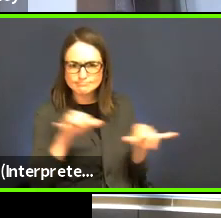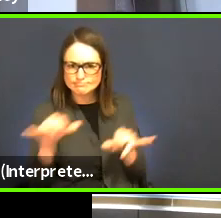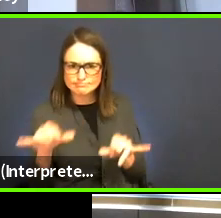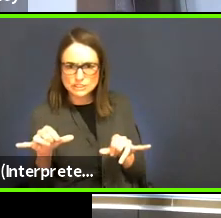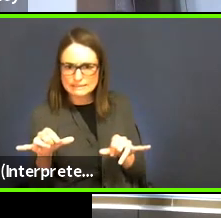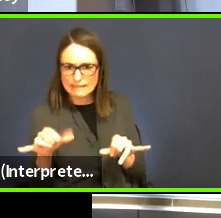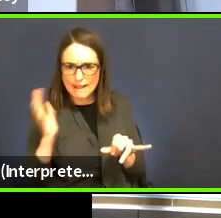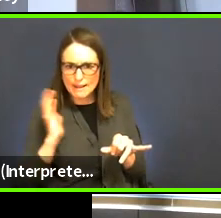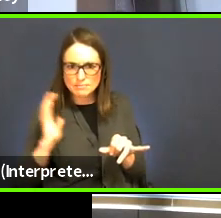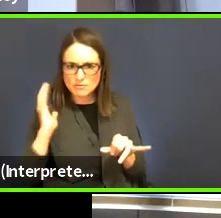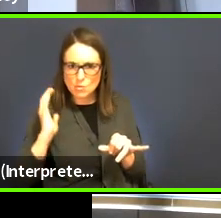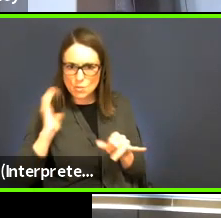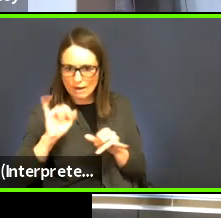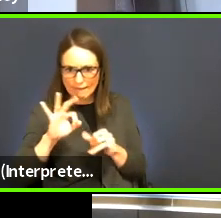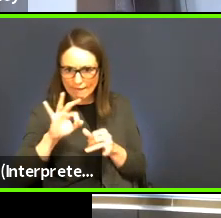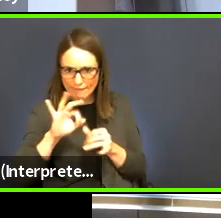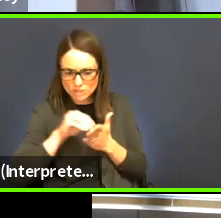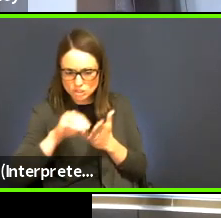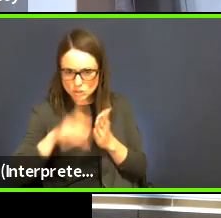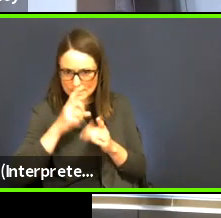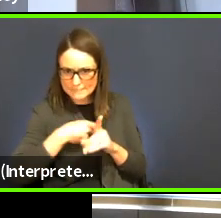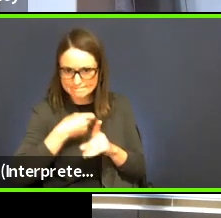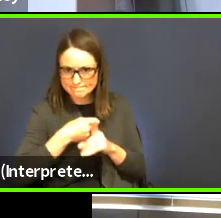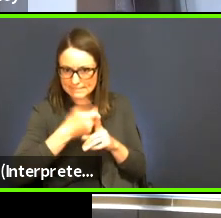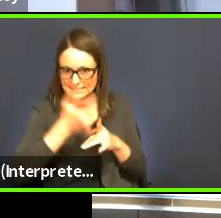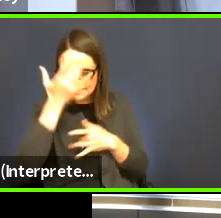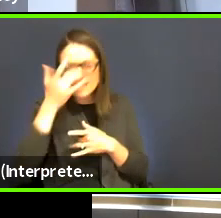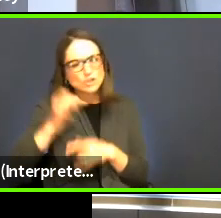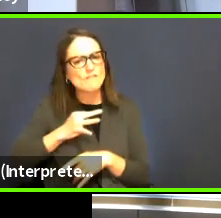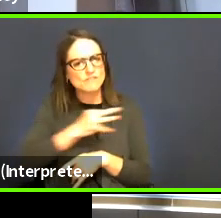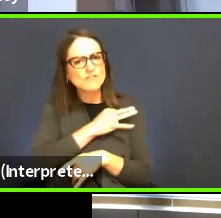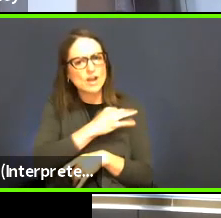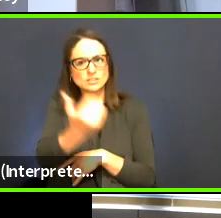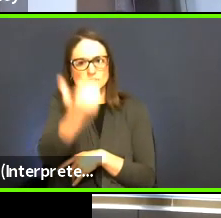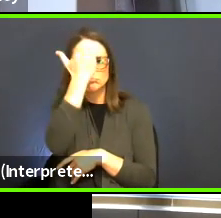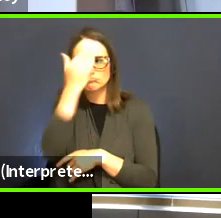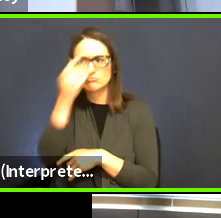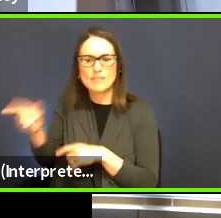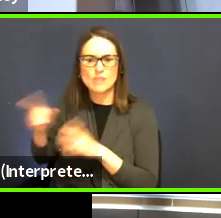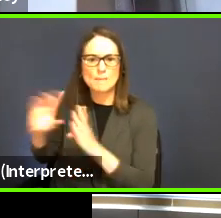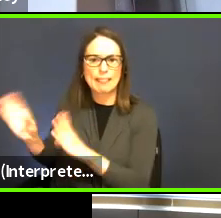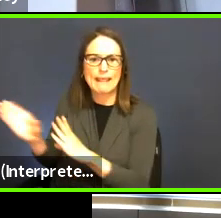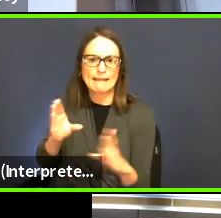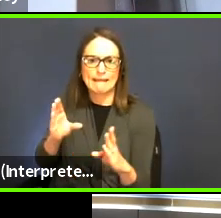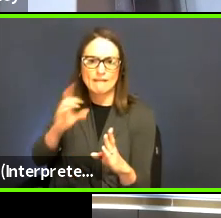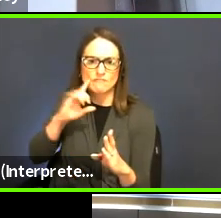to attend. But faculty are well aware of that and making plans accordingly.